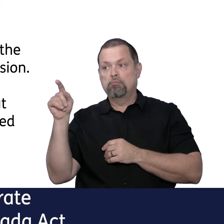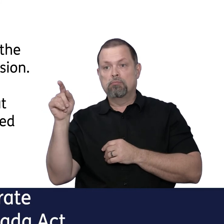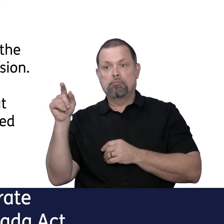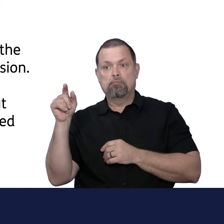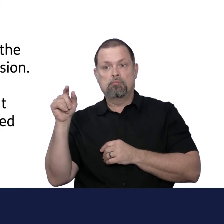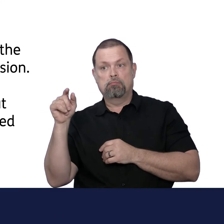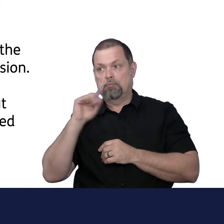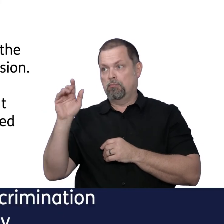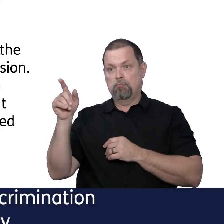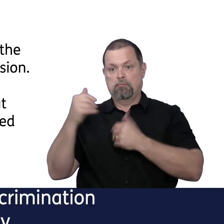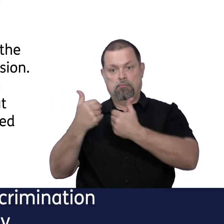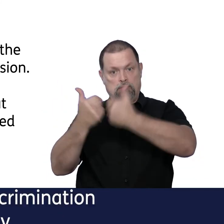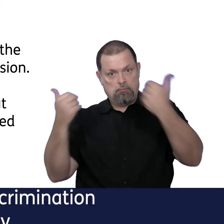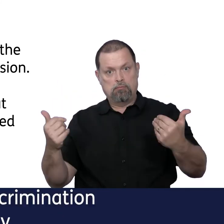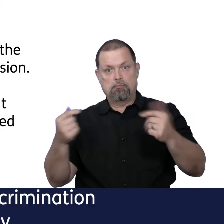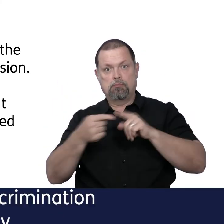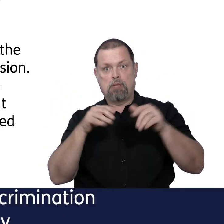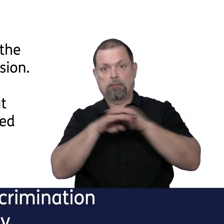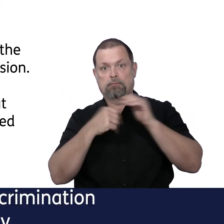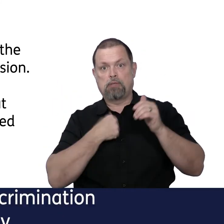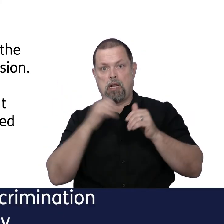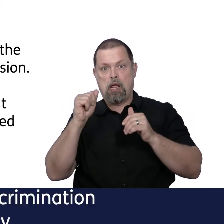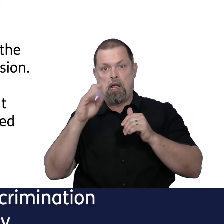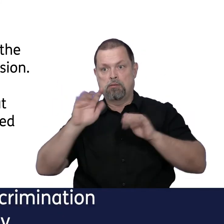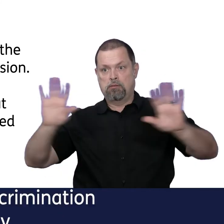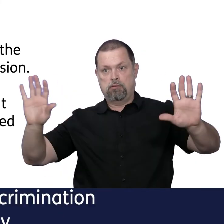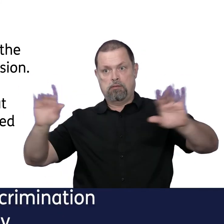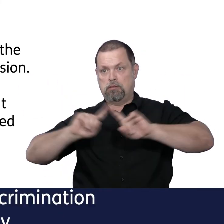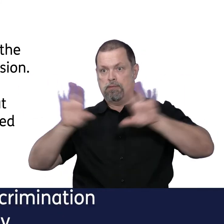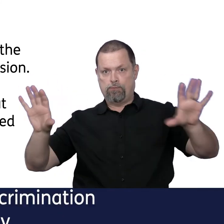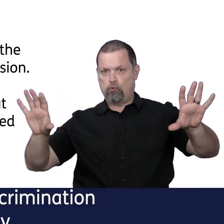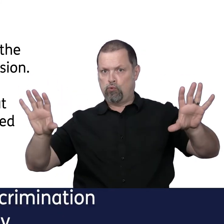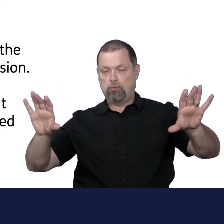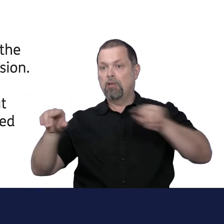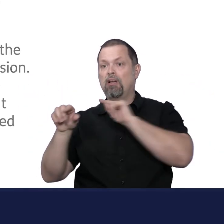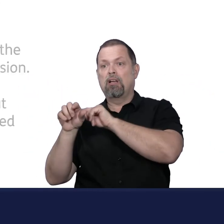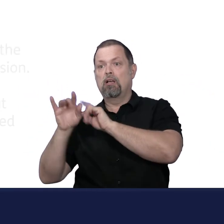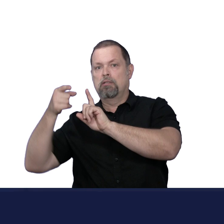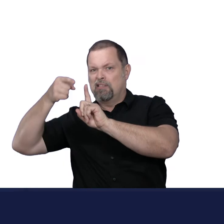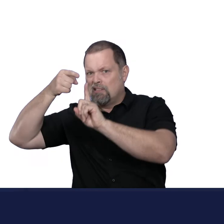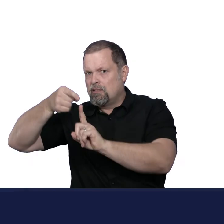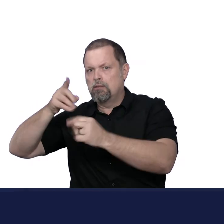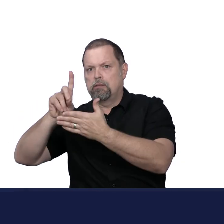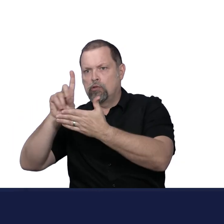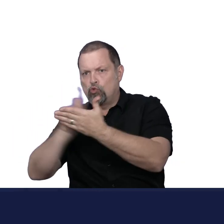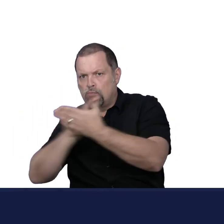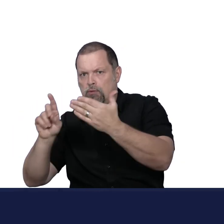Canada Act. It's about complaints of discrimination based on disability.